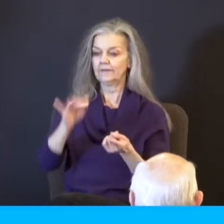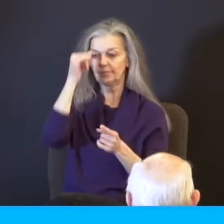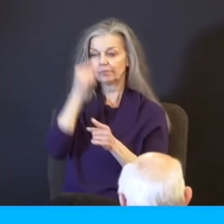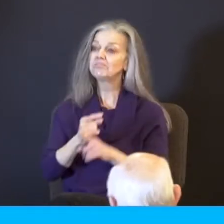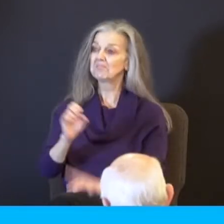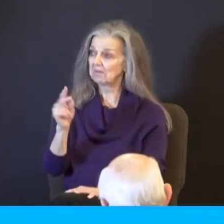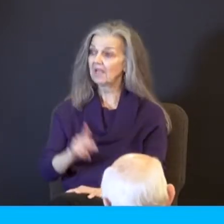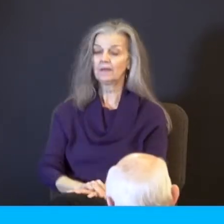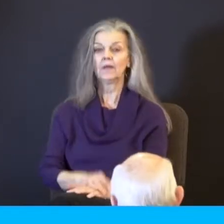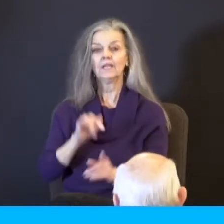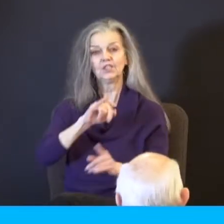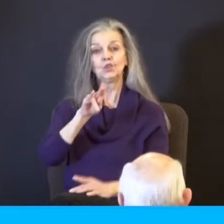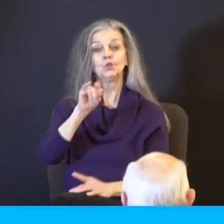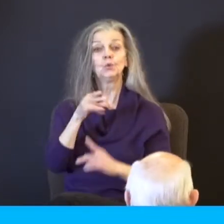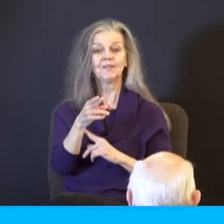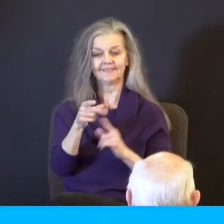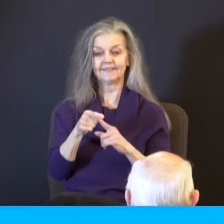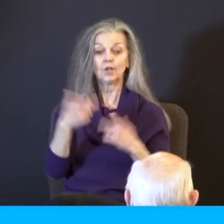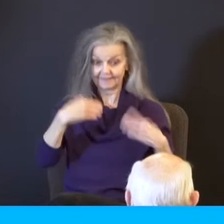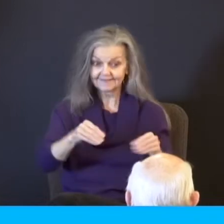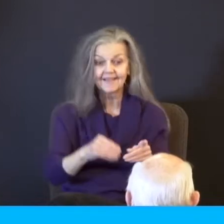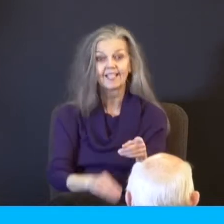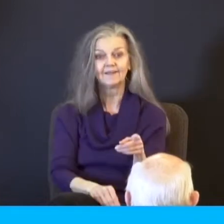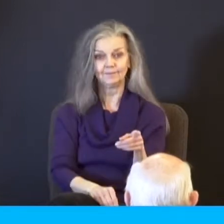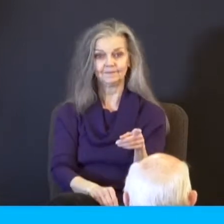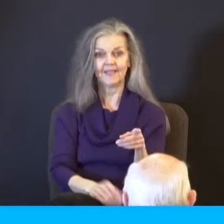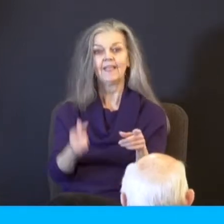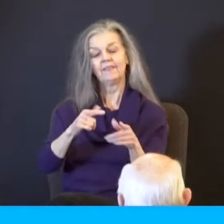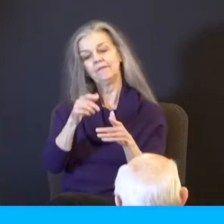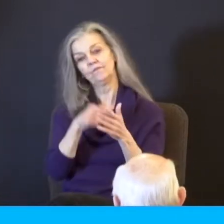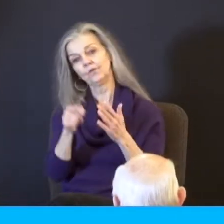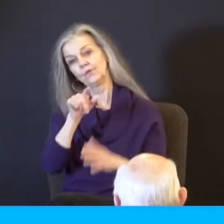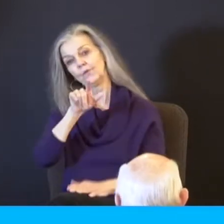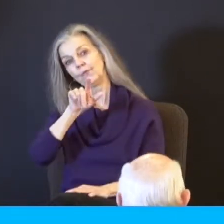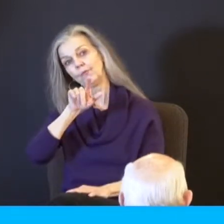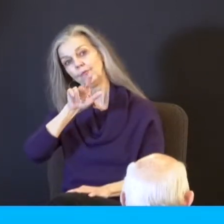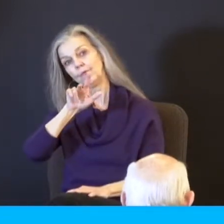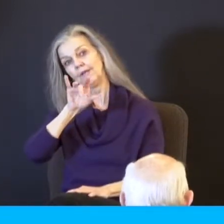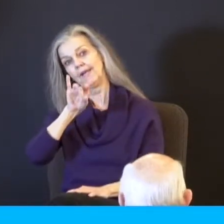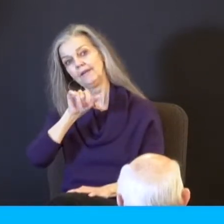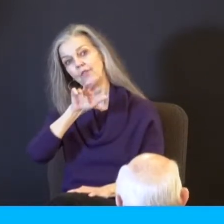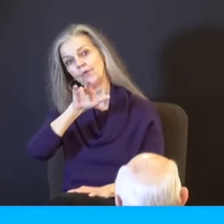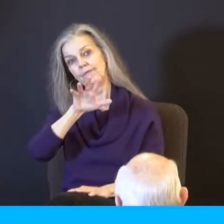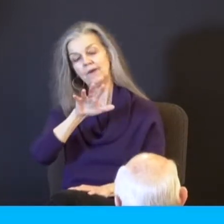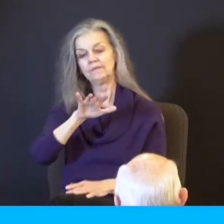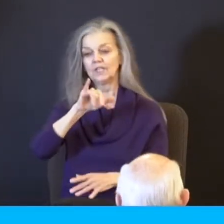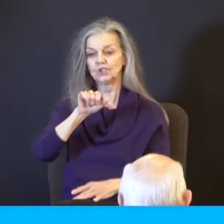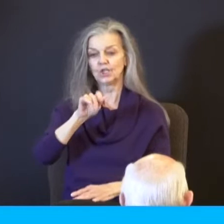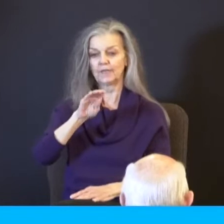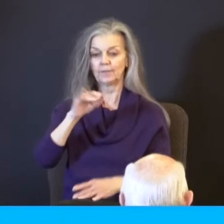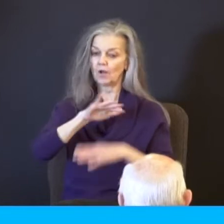He's the guy that said, let's sell him. Then we get into verse 38, 35. Jacob and all his